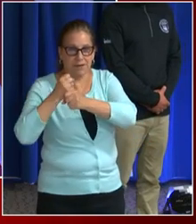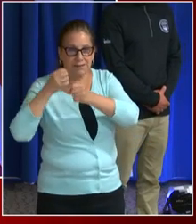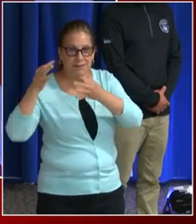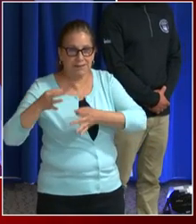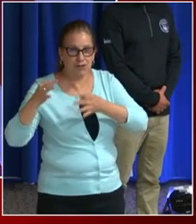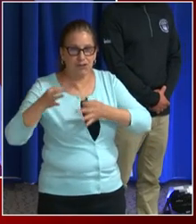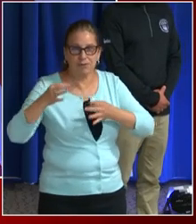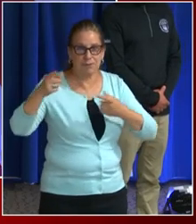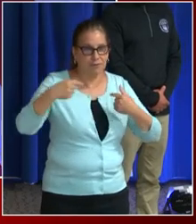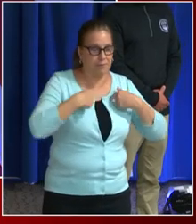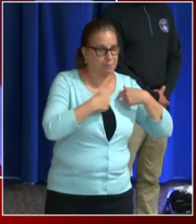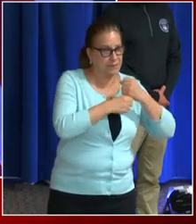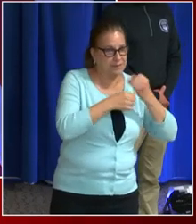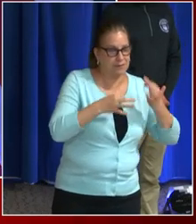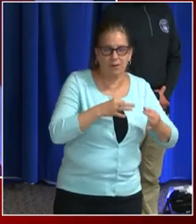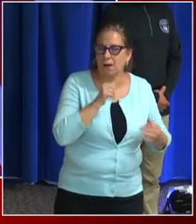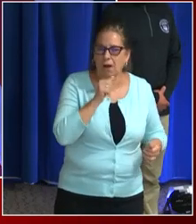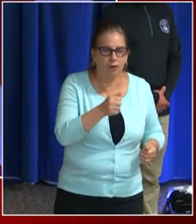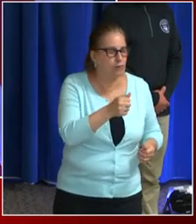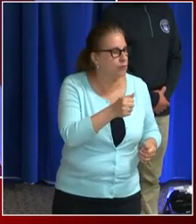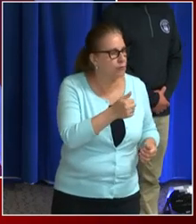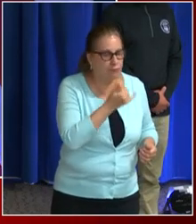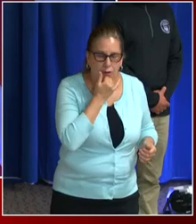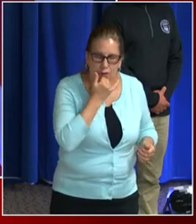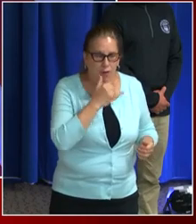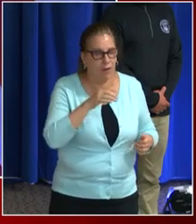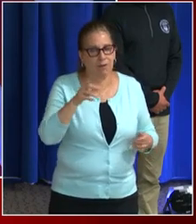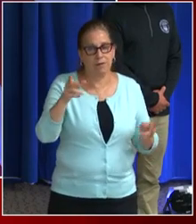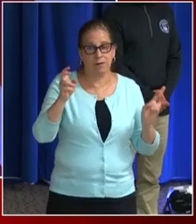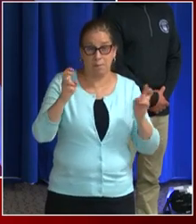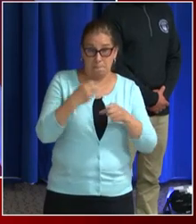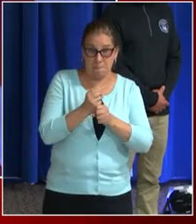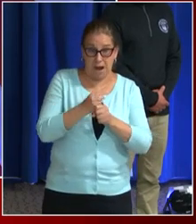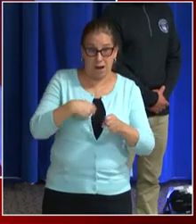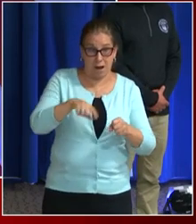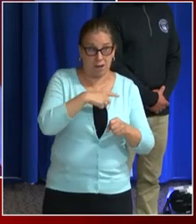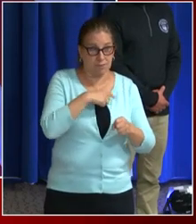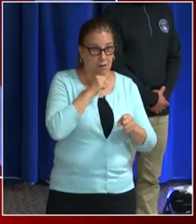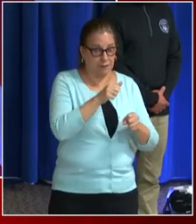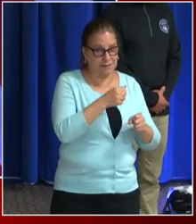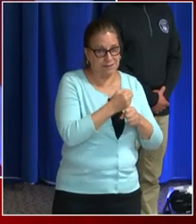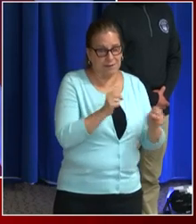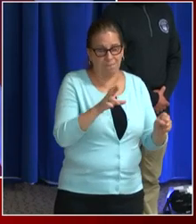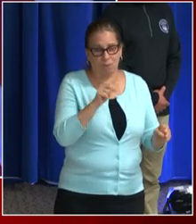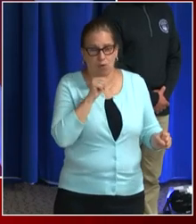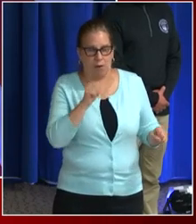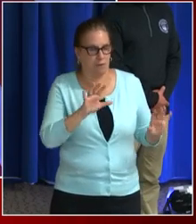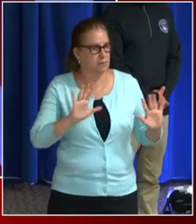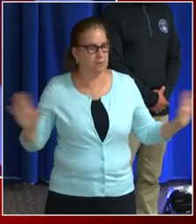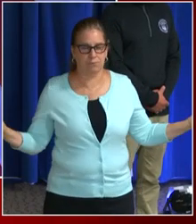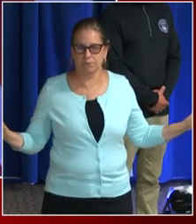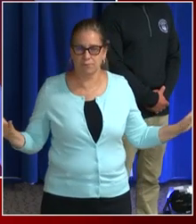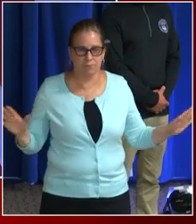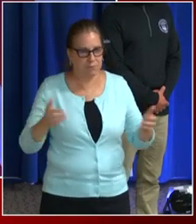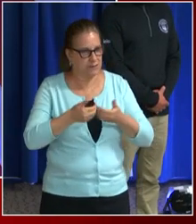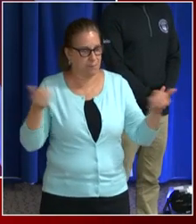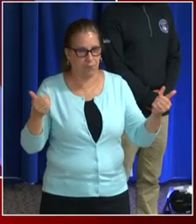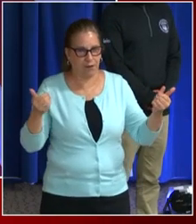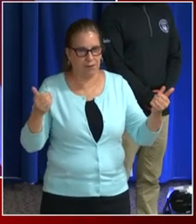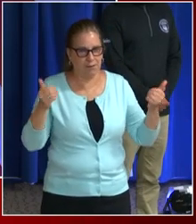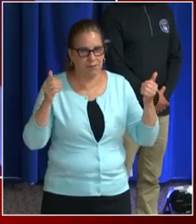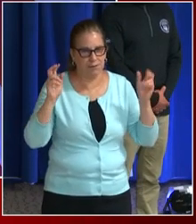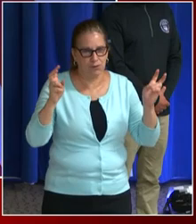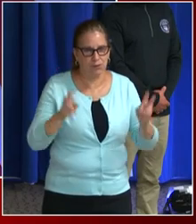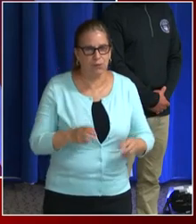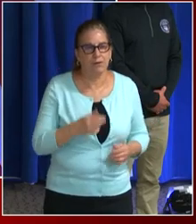us safer. Mayor Bowser? Mayor Bowser, what worries you more? Is it the prospect of